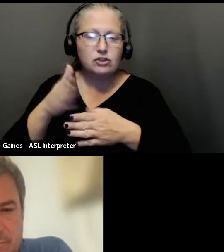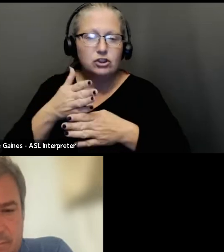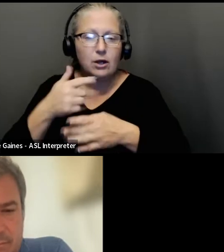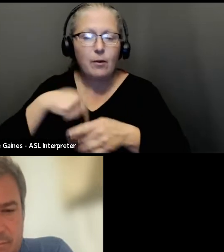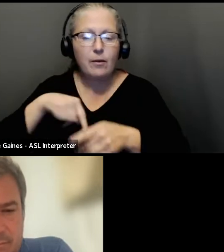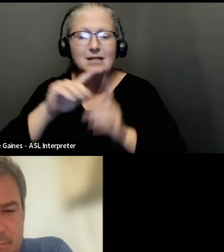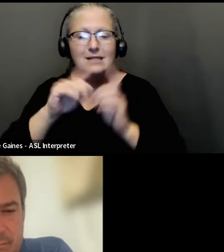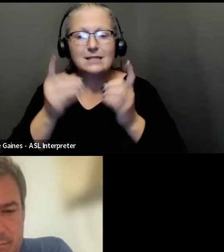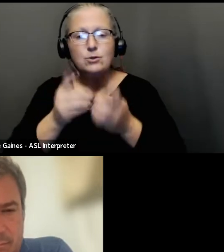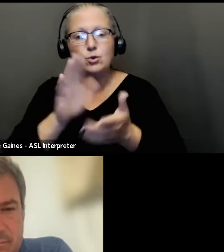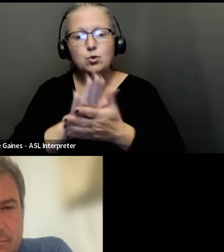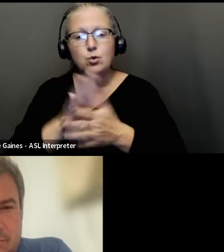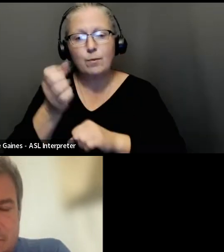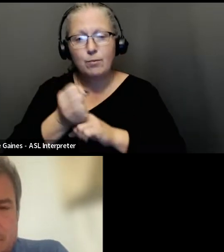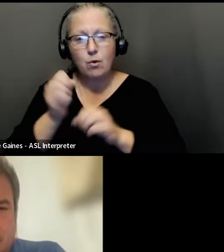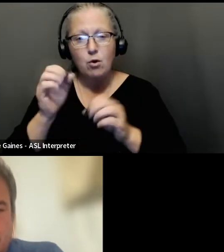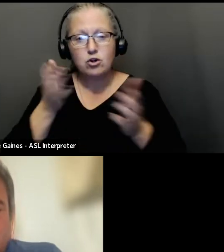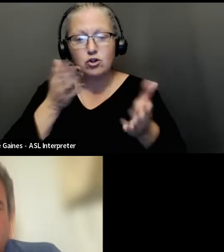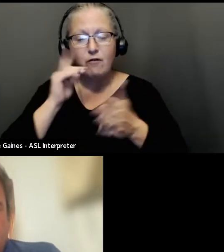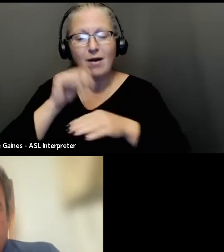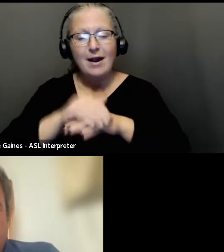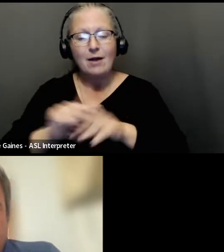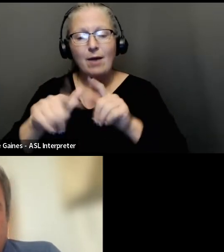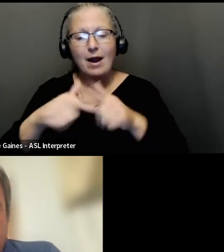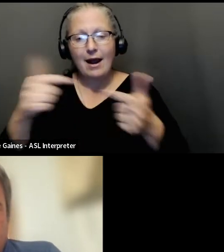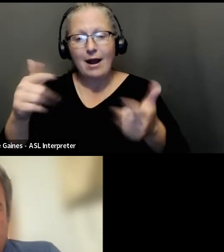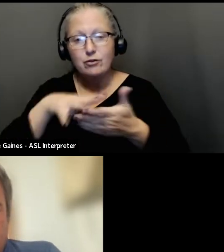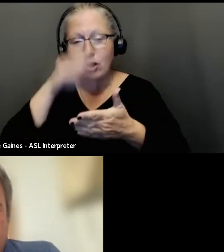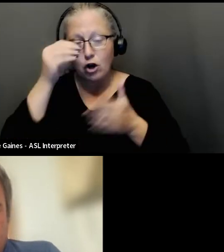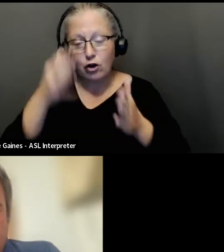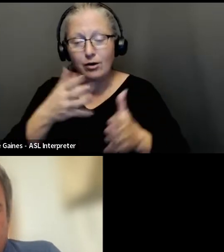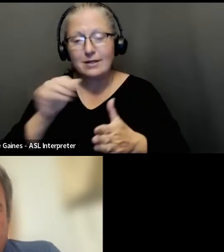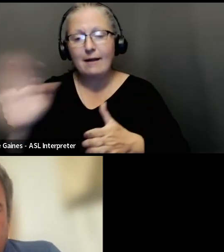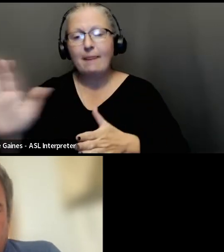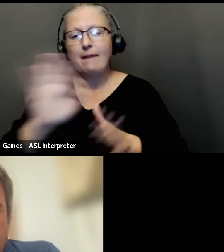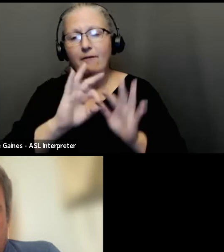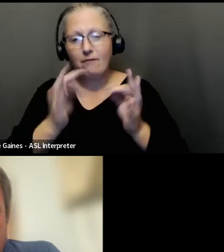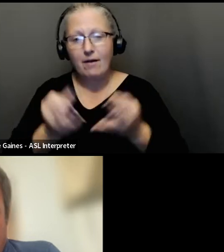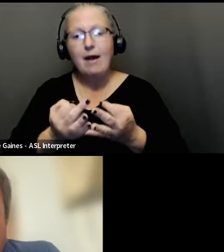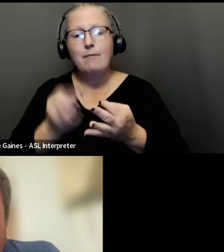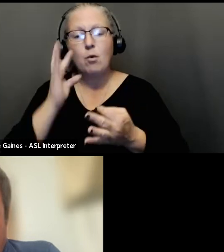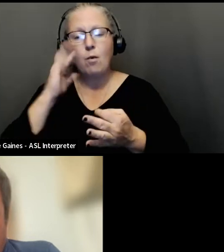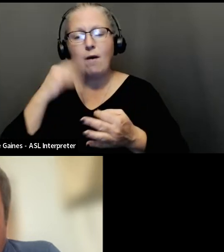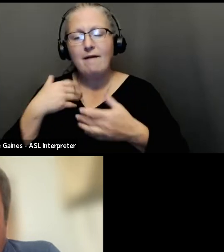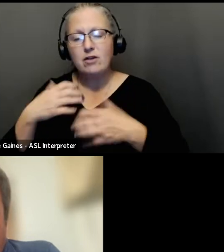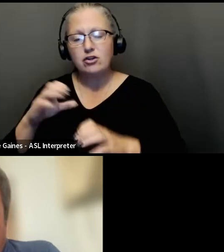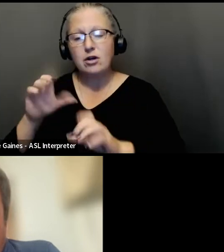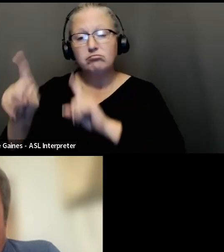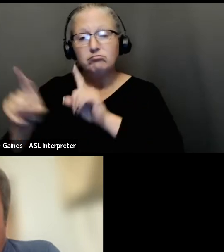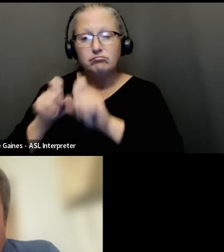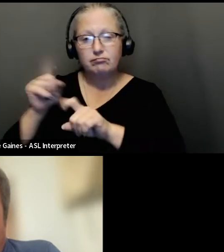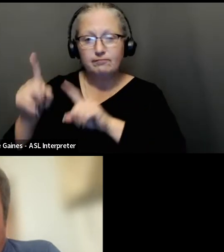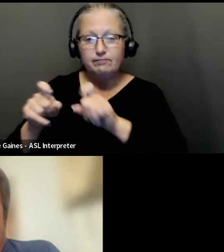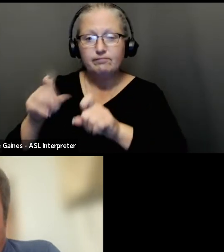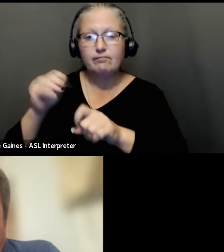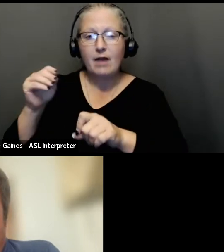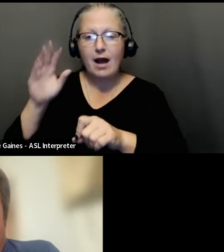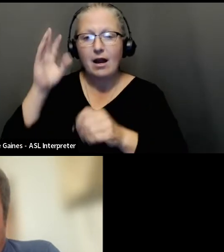schools' support services for English language learners and their families. We will have a chance to ask questions and do